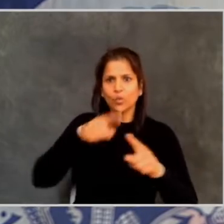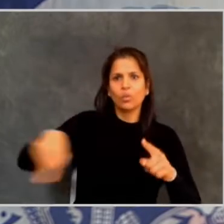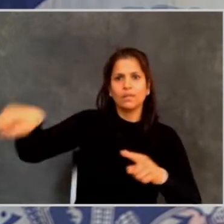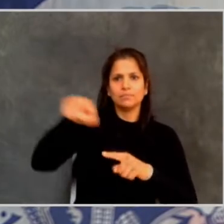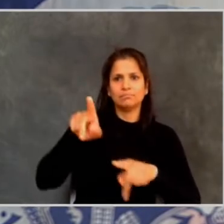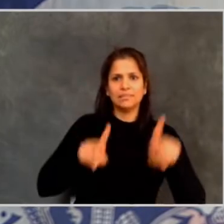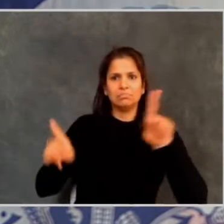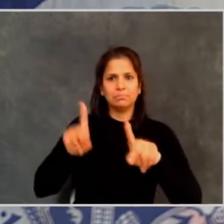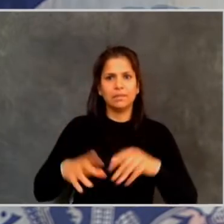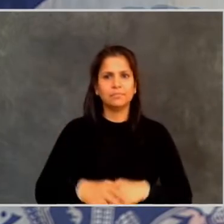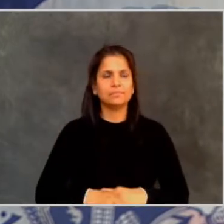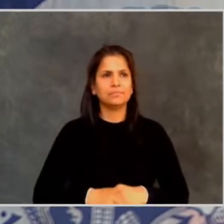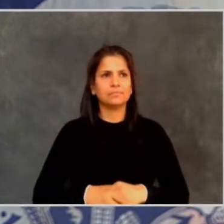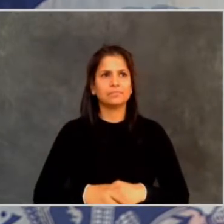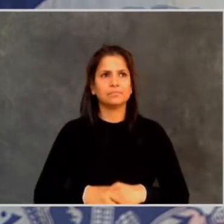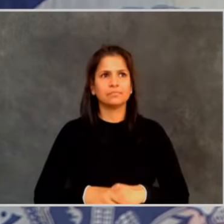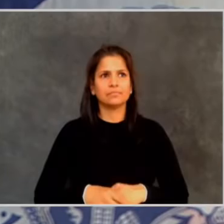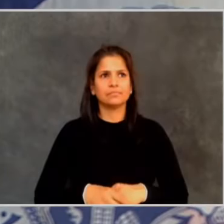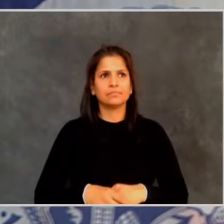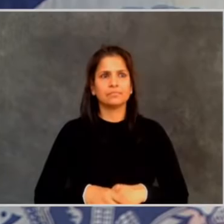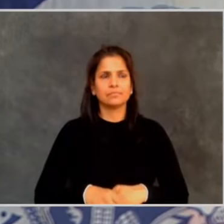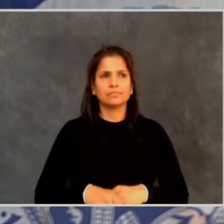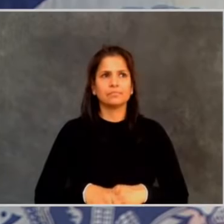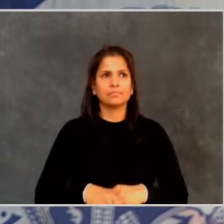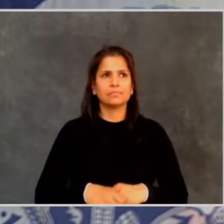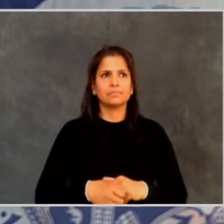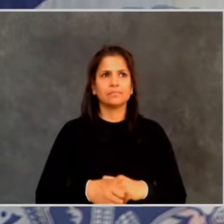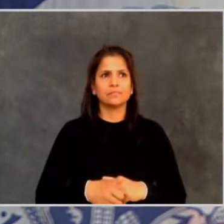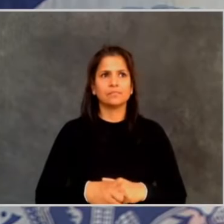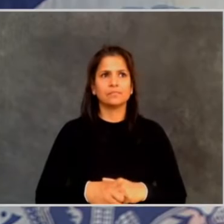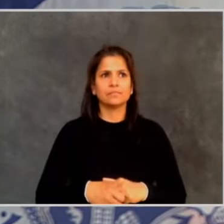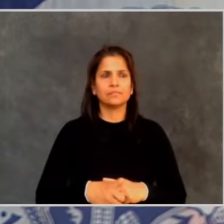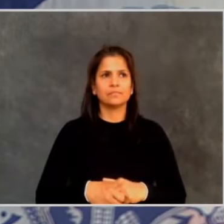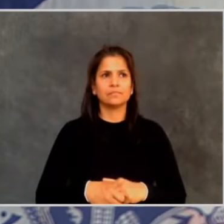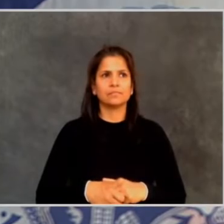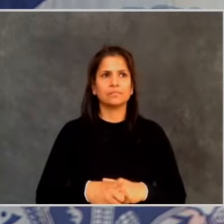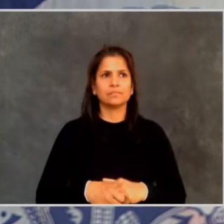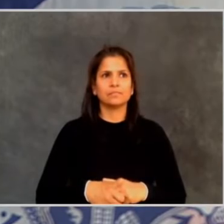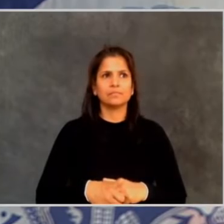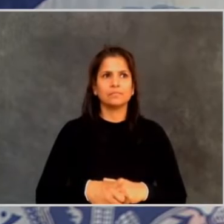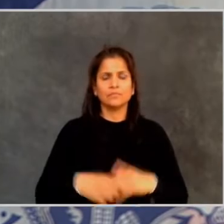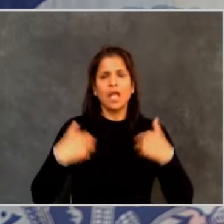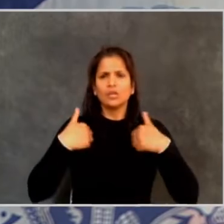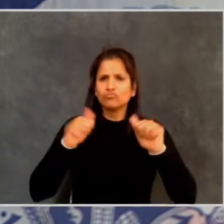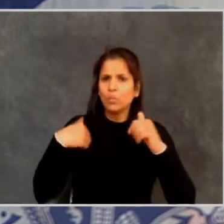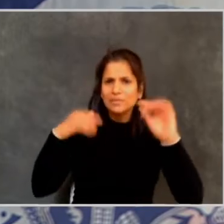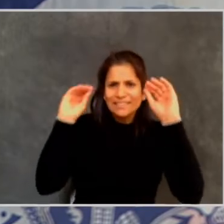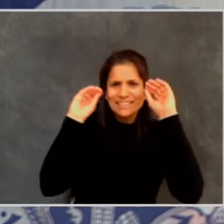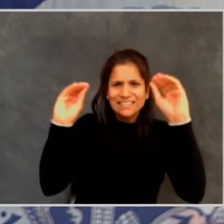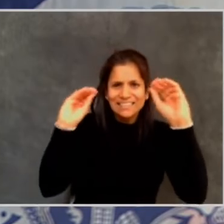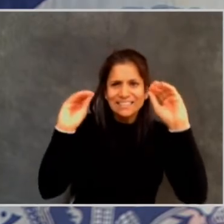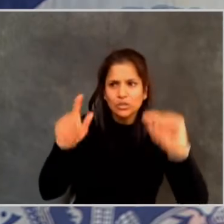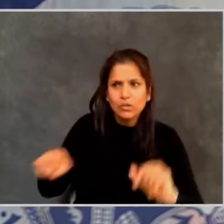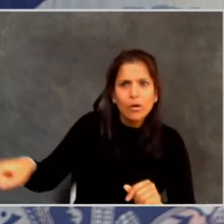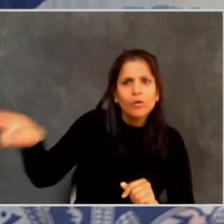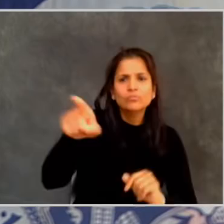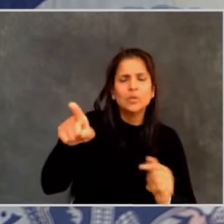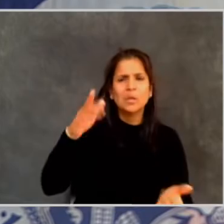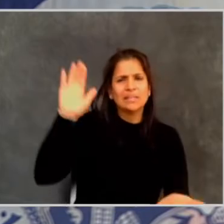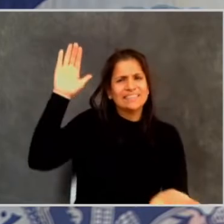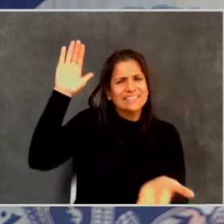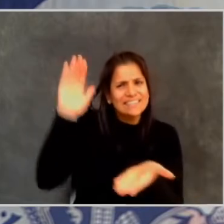but also what we did a year and a half ago with guaranteed health care,